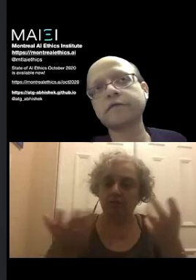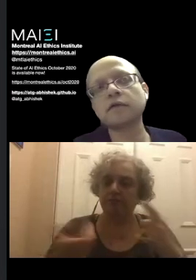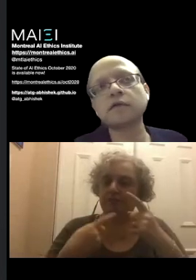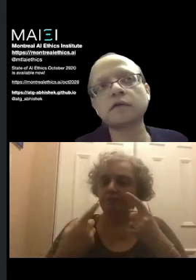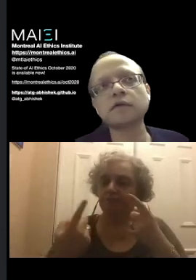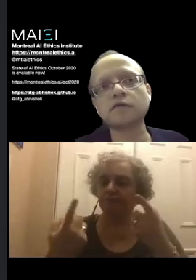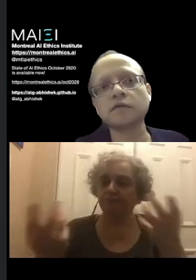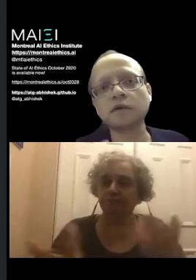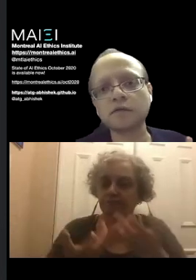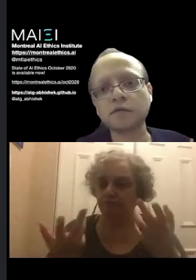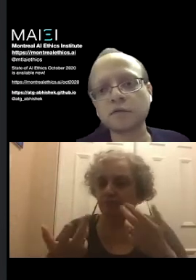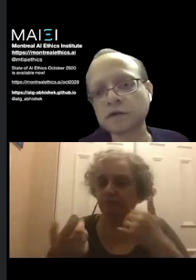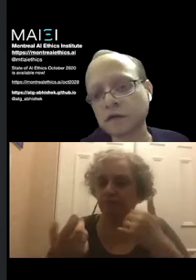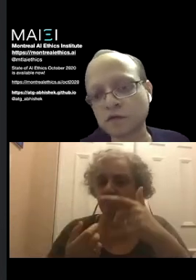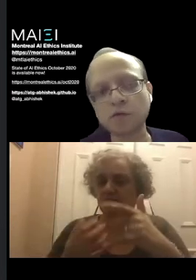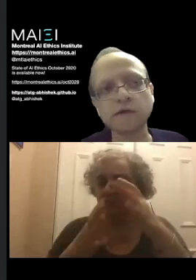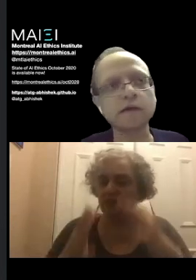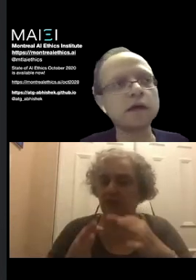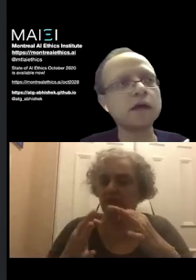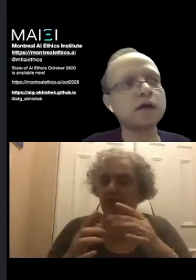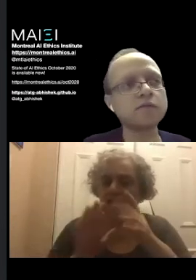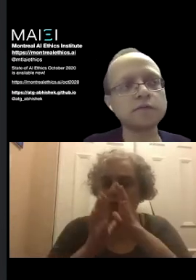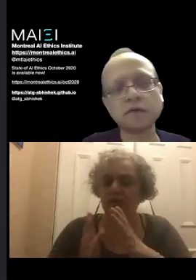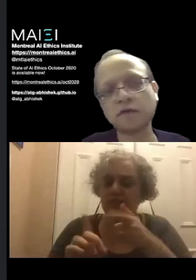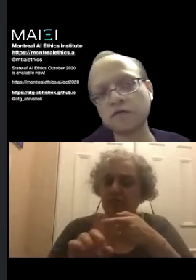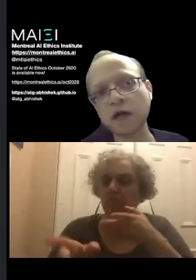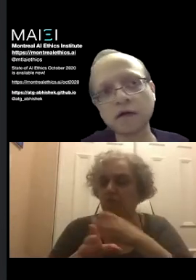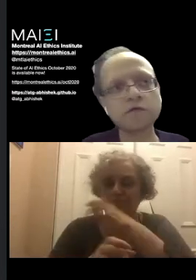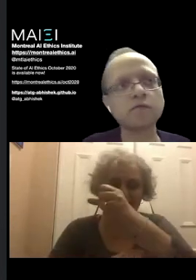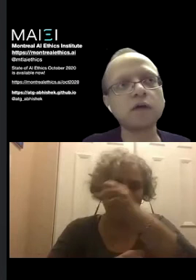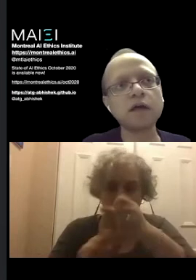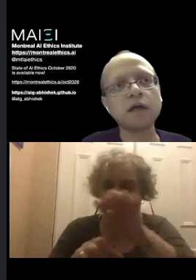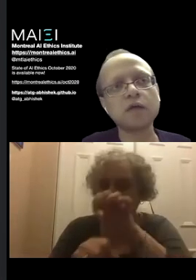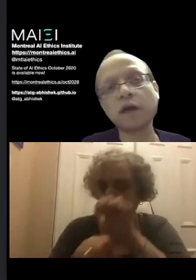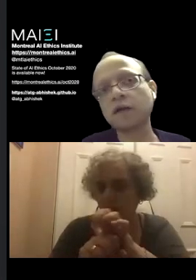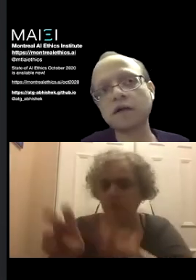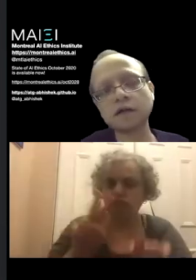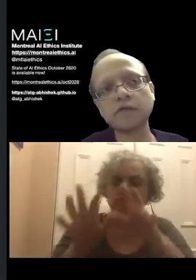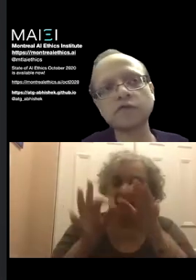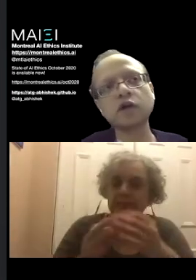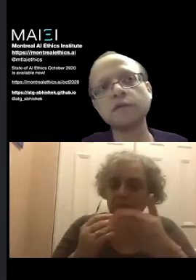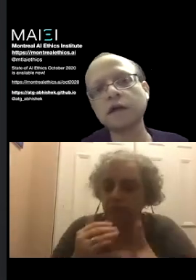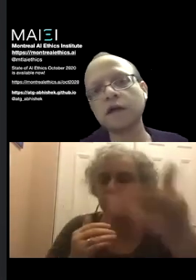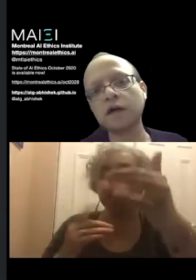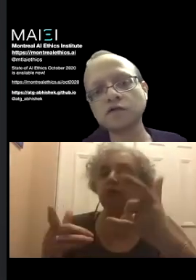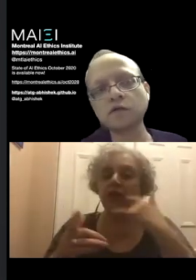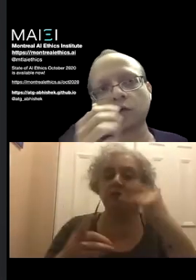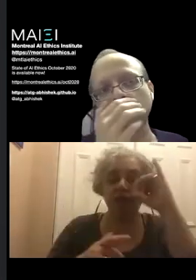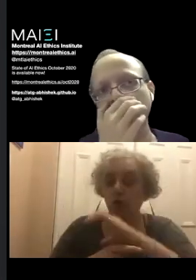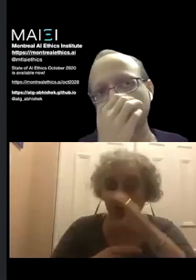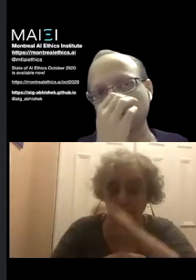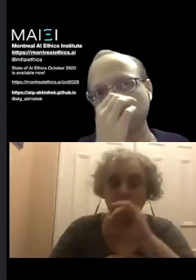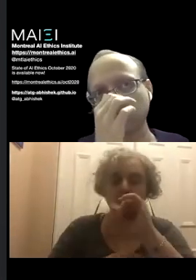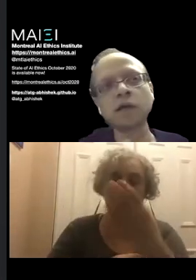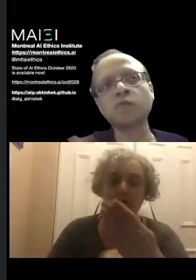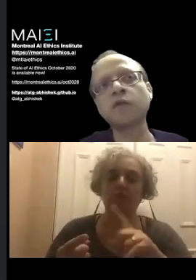of you know, a person in the workplace, you know, right up from where they're hunting for jobs to the point